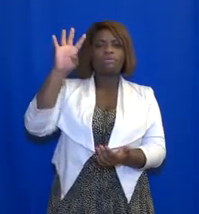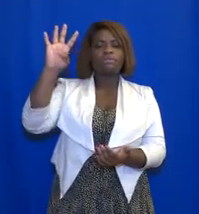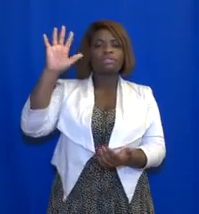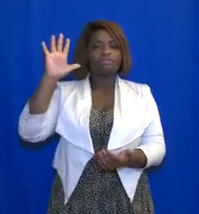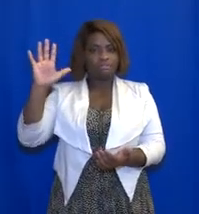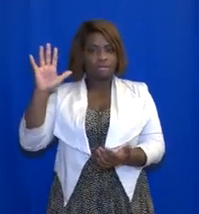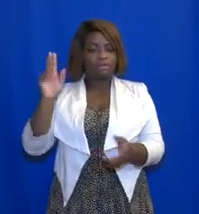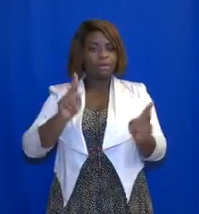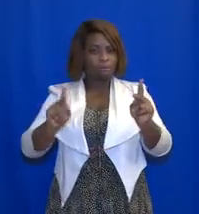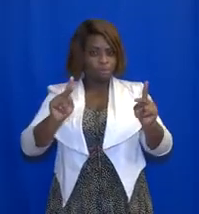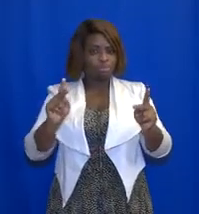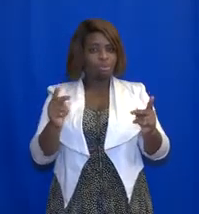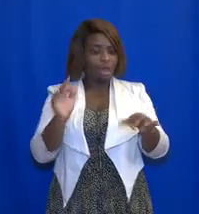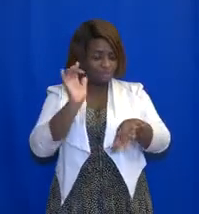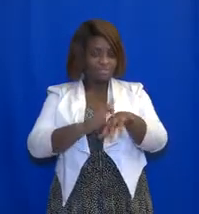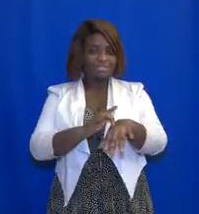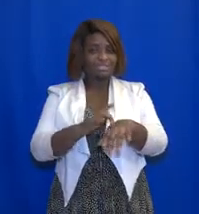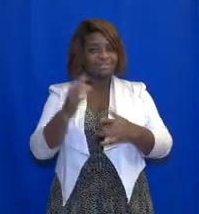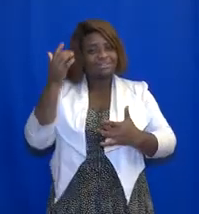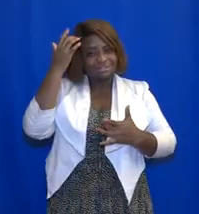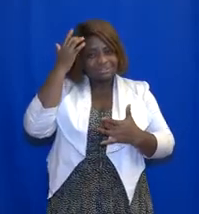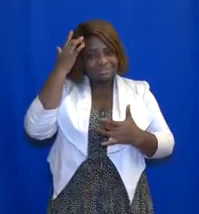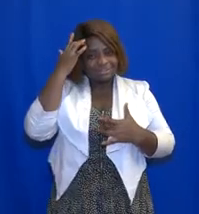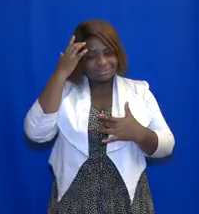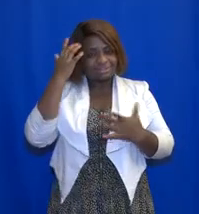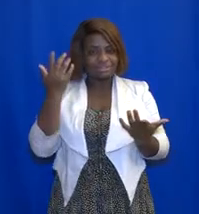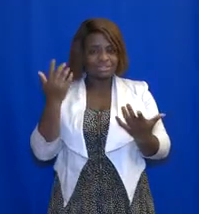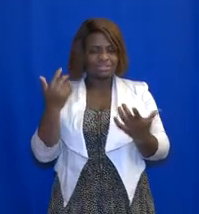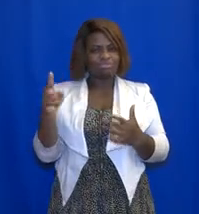4,245 active cases, having conducted